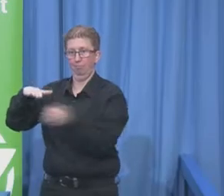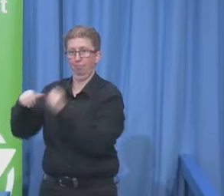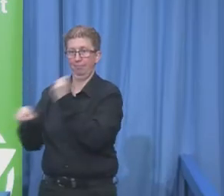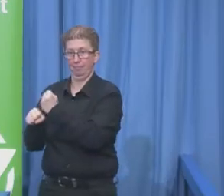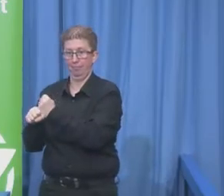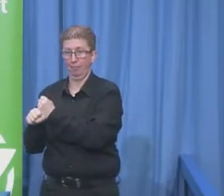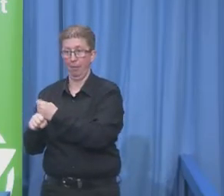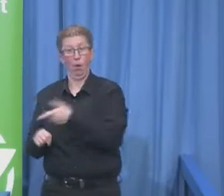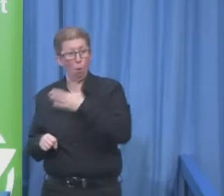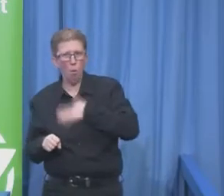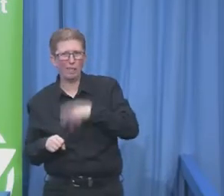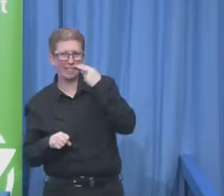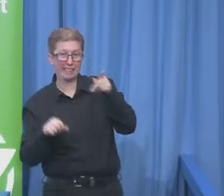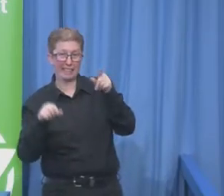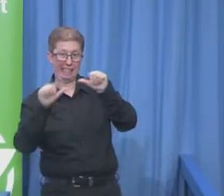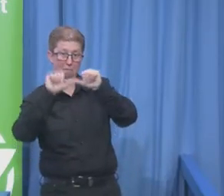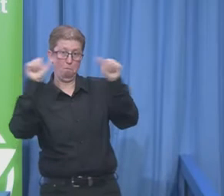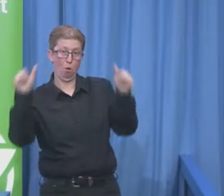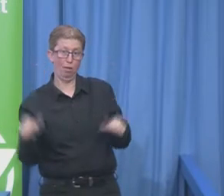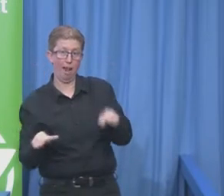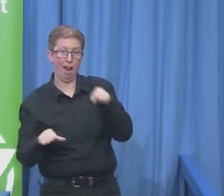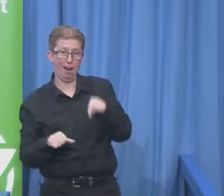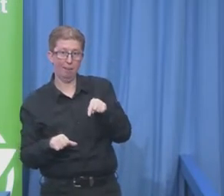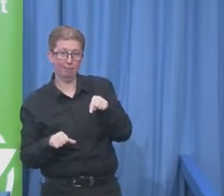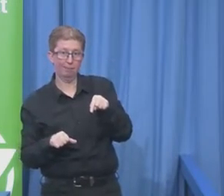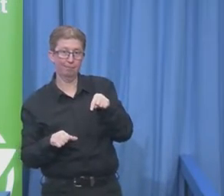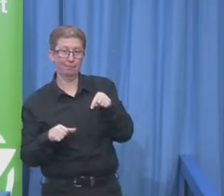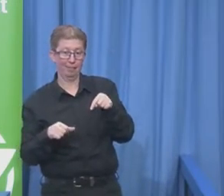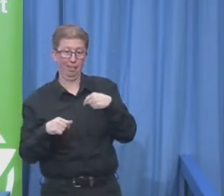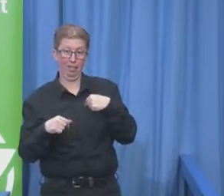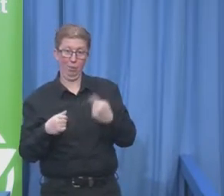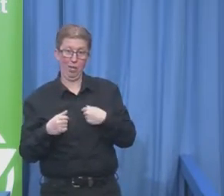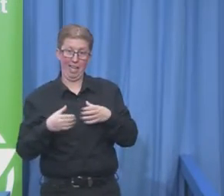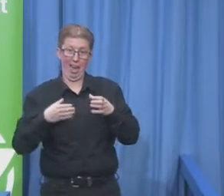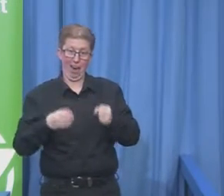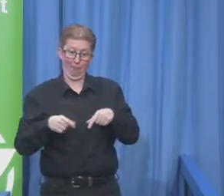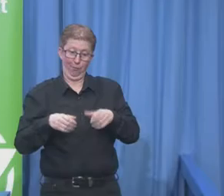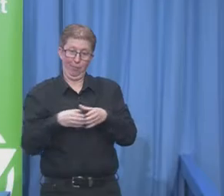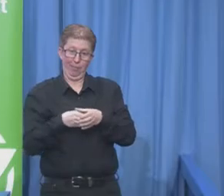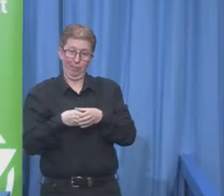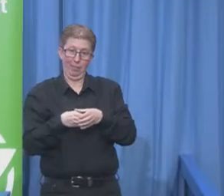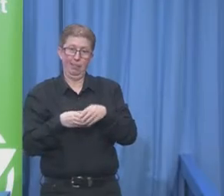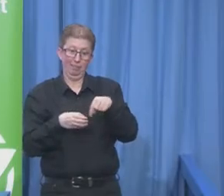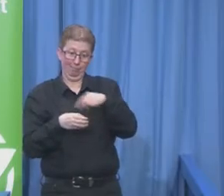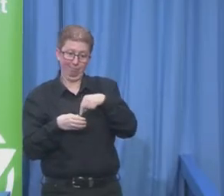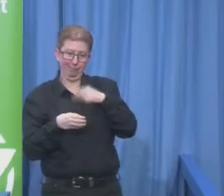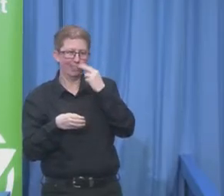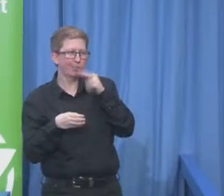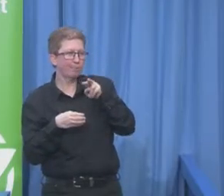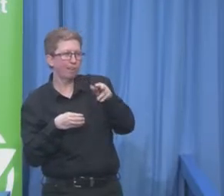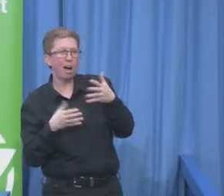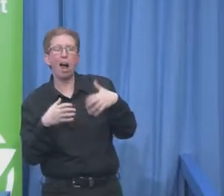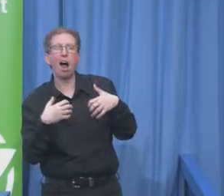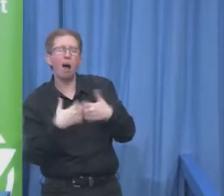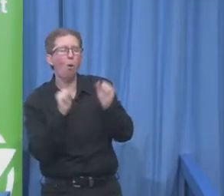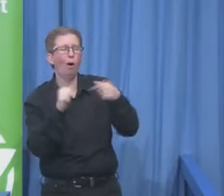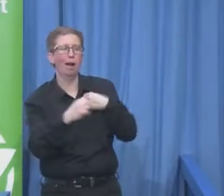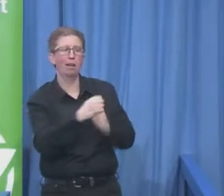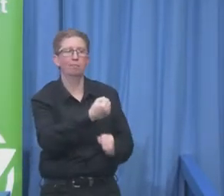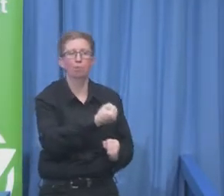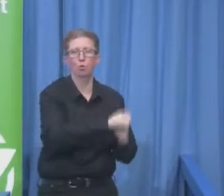where they can independently start supporting their disabled employees and not look out to organizations like v-shesh